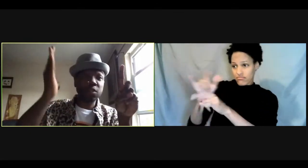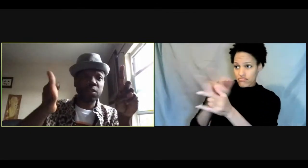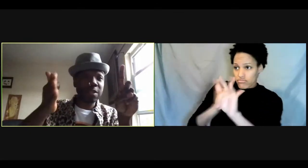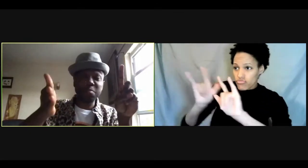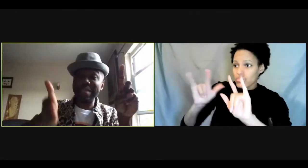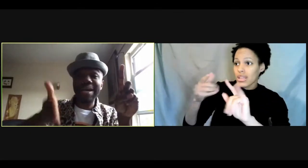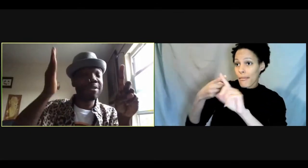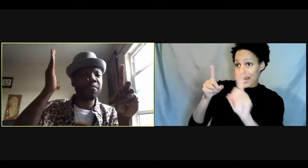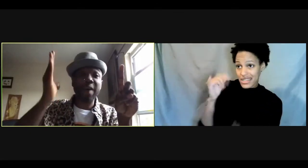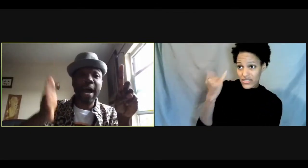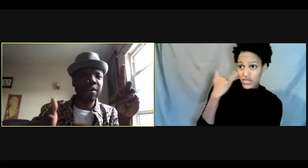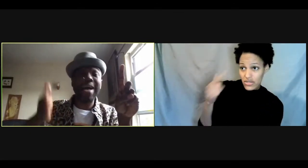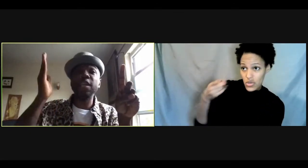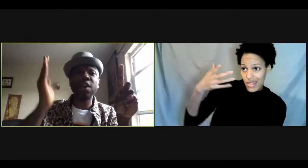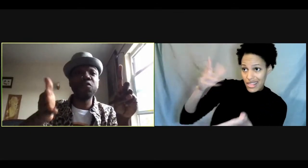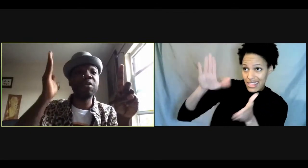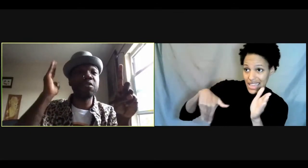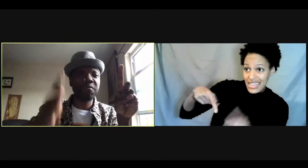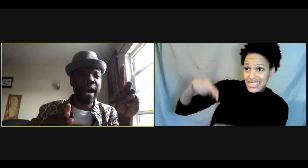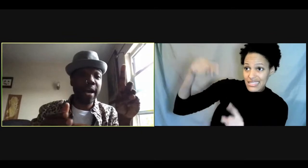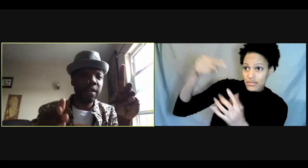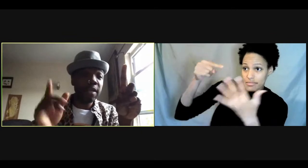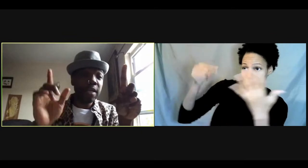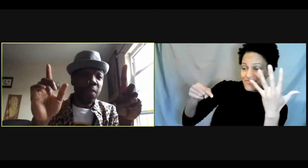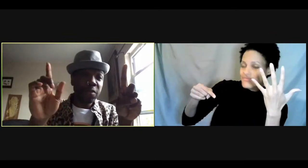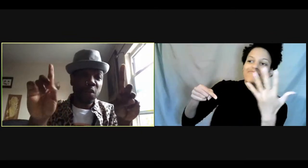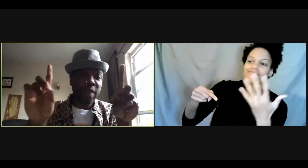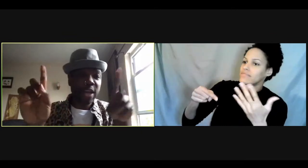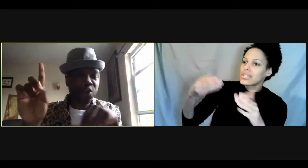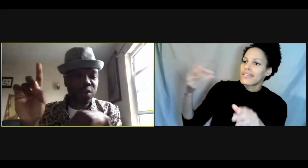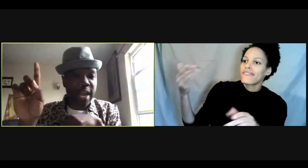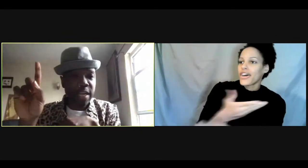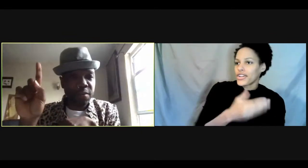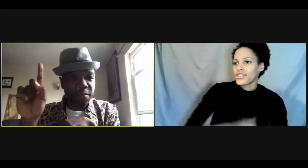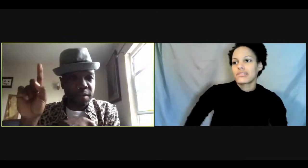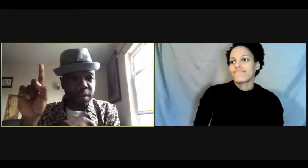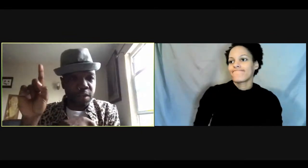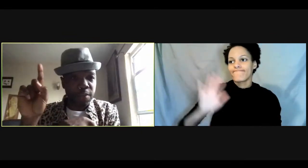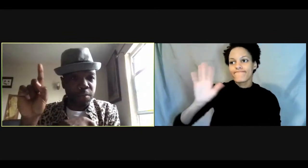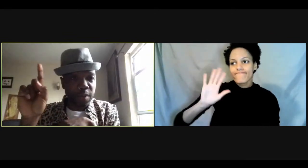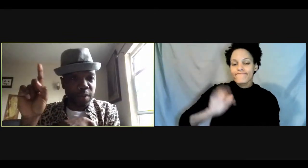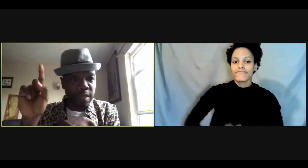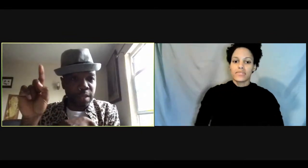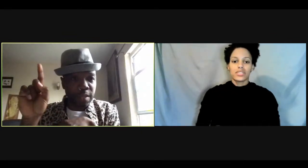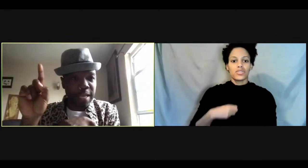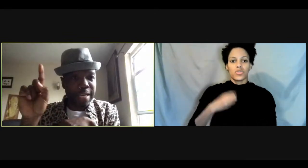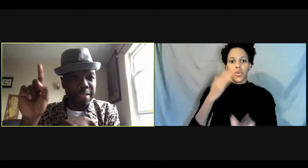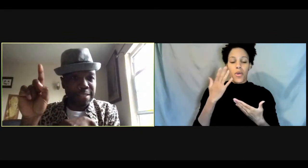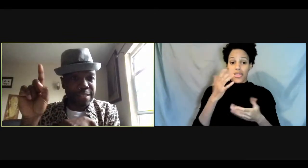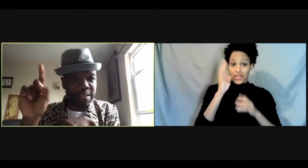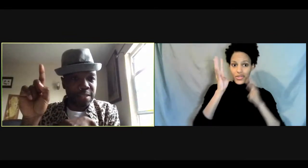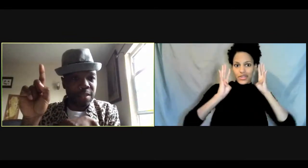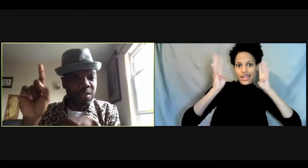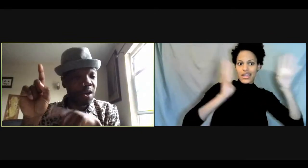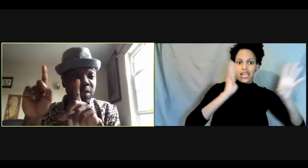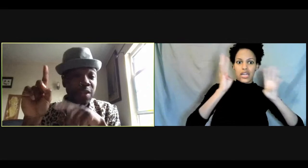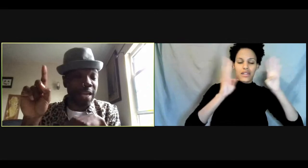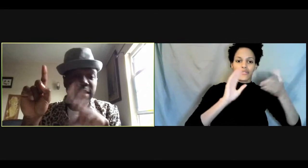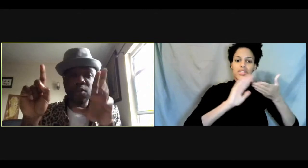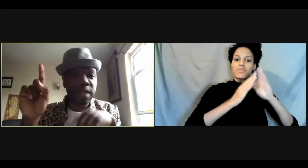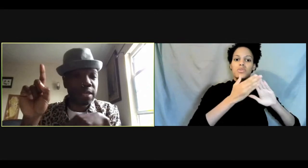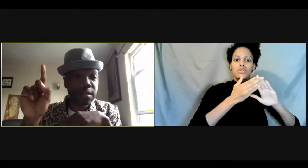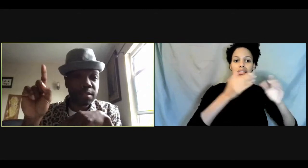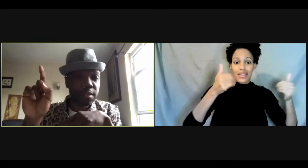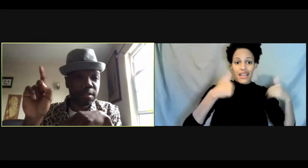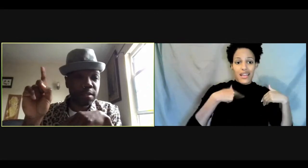this many times, you're fired. I love you, but you're fired. So that creative community that exists. So you're late, who